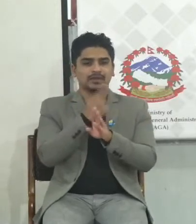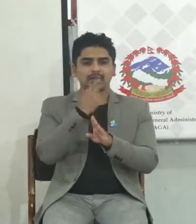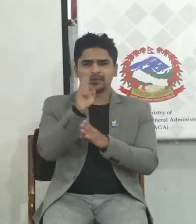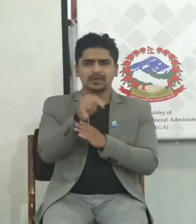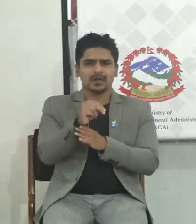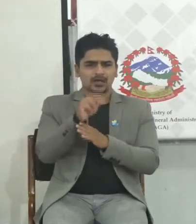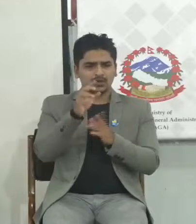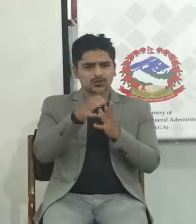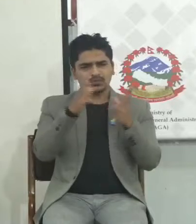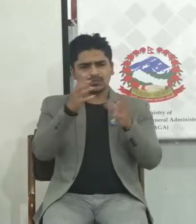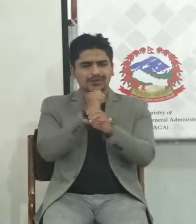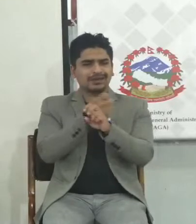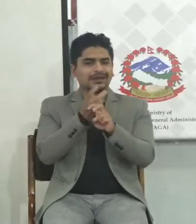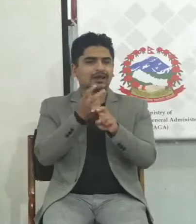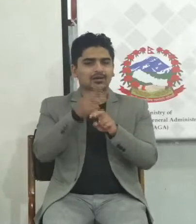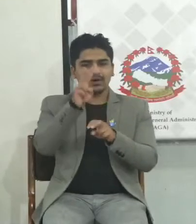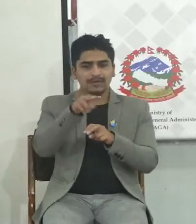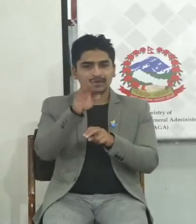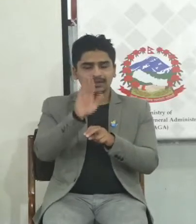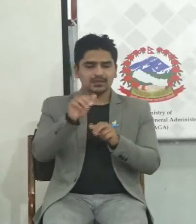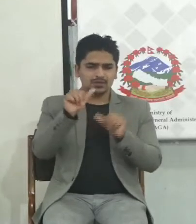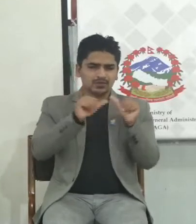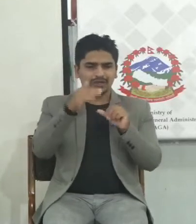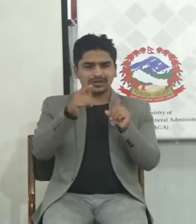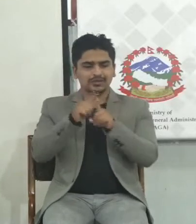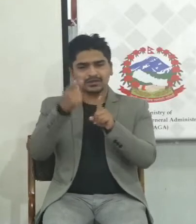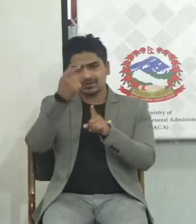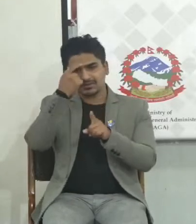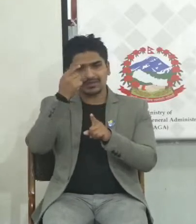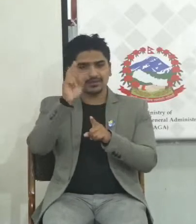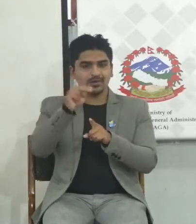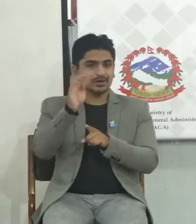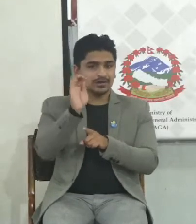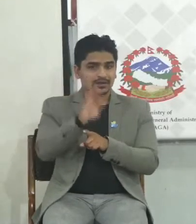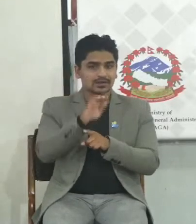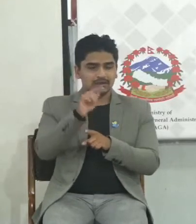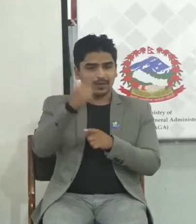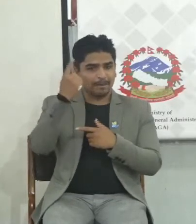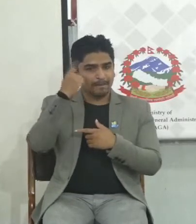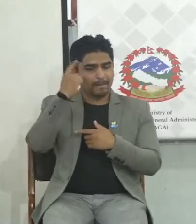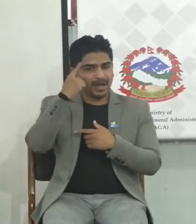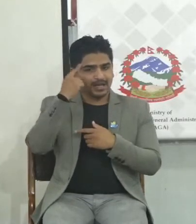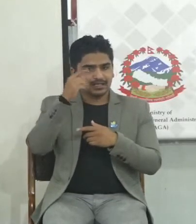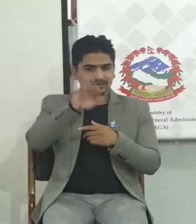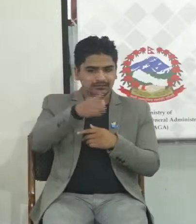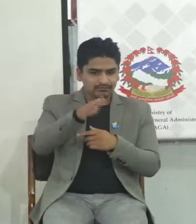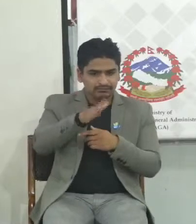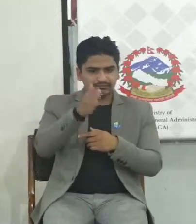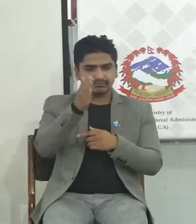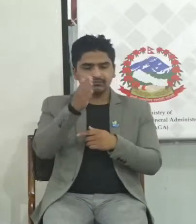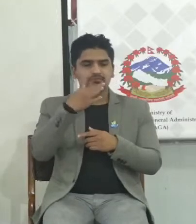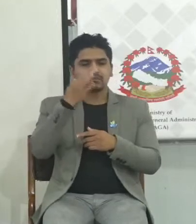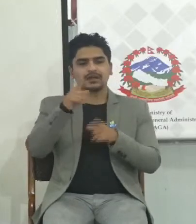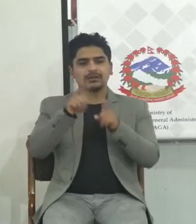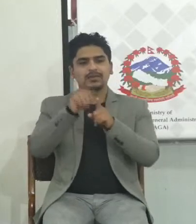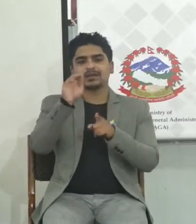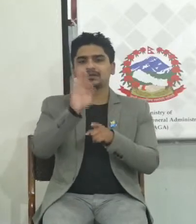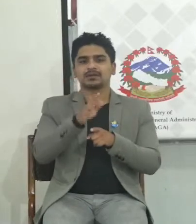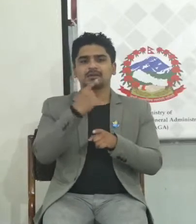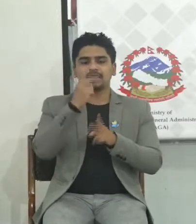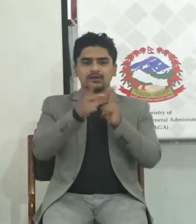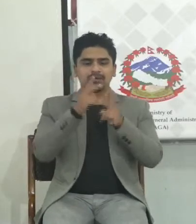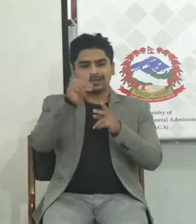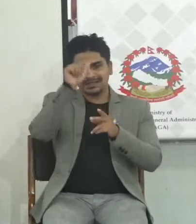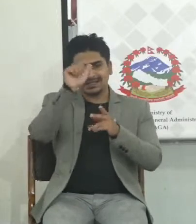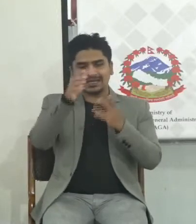So this is a mental suffering that may come. Thank you very much. And so anyone can